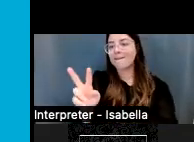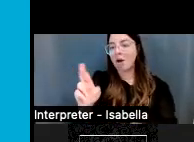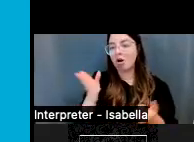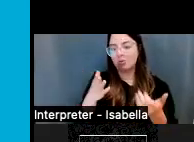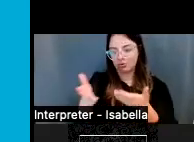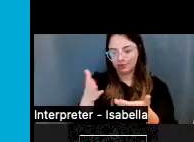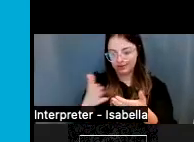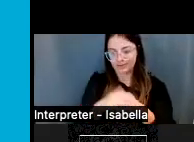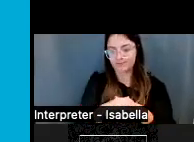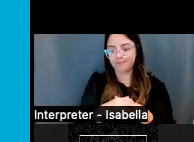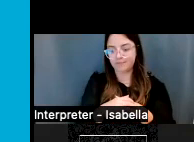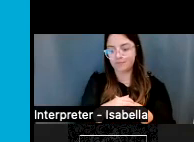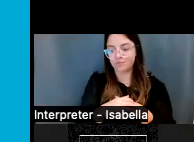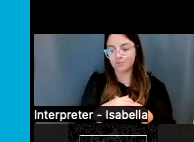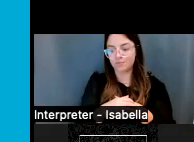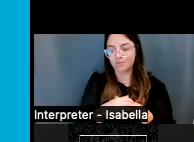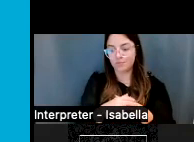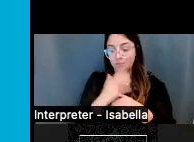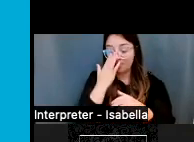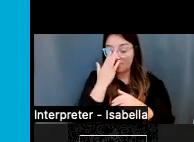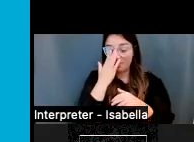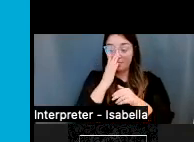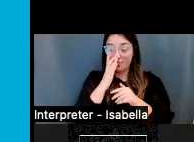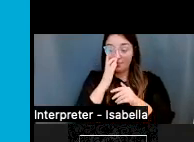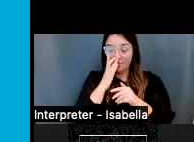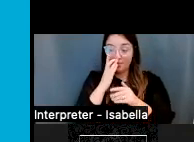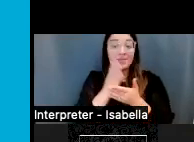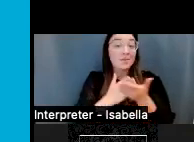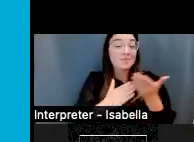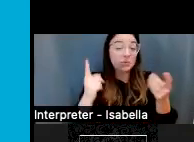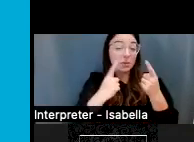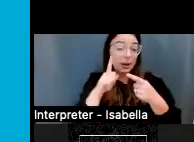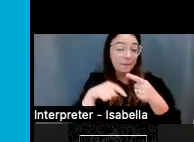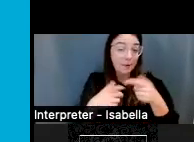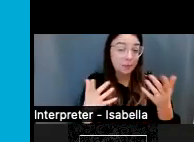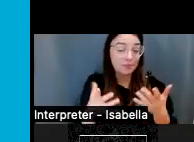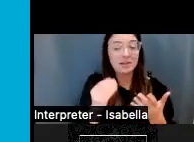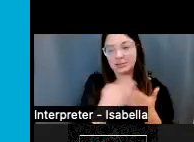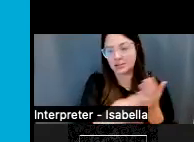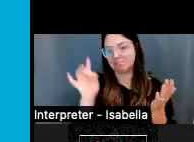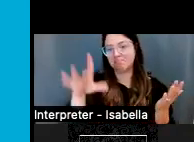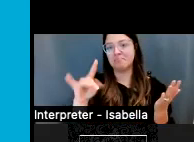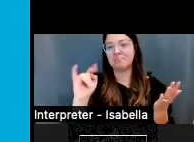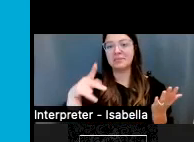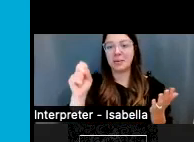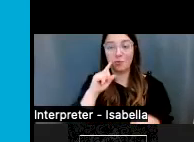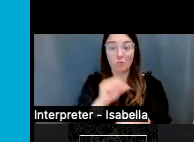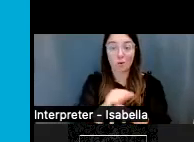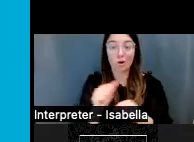services. So wanted to highlight some things to think about when you're going through that process and some tips for working with